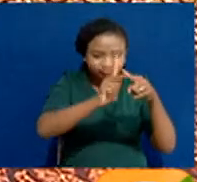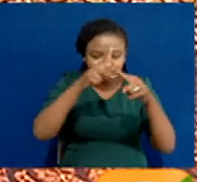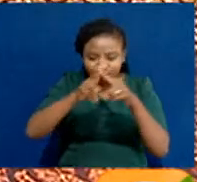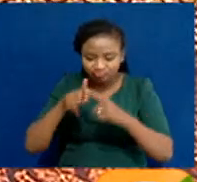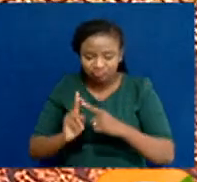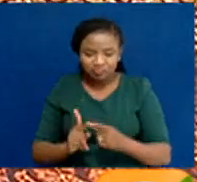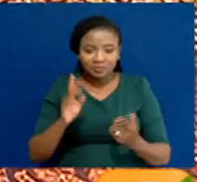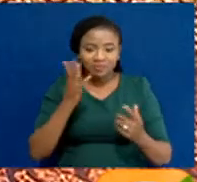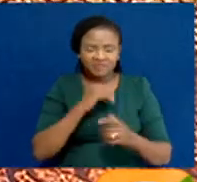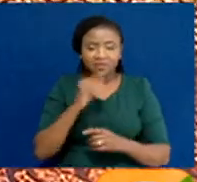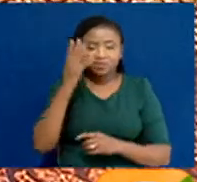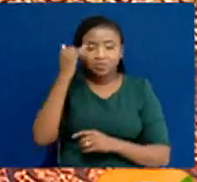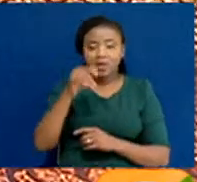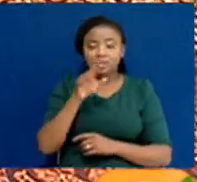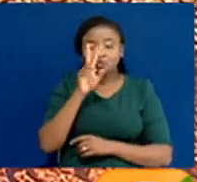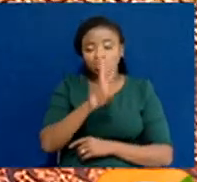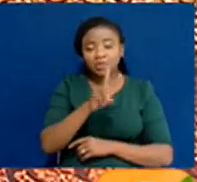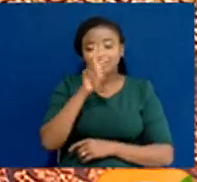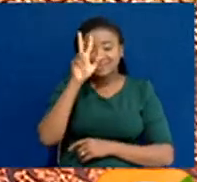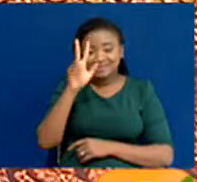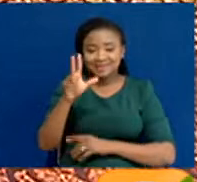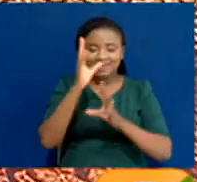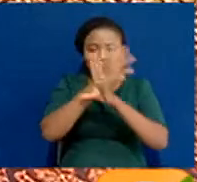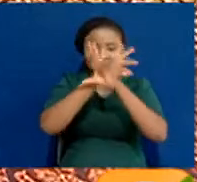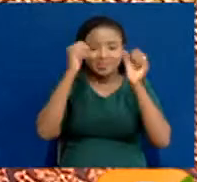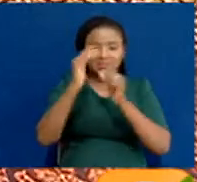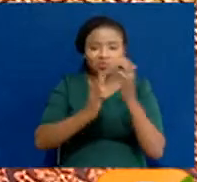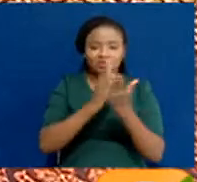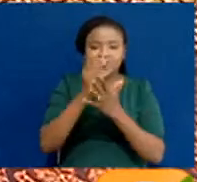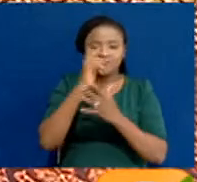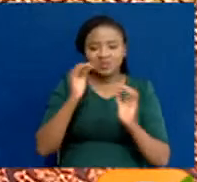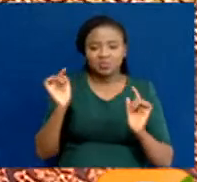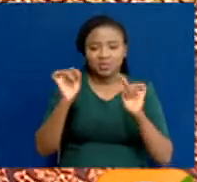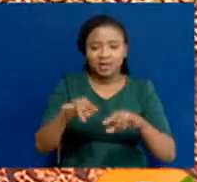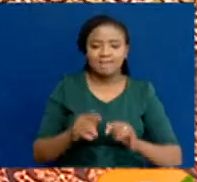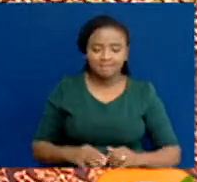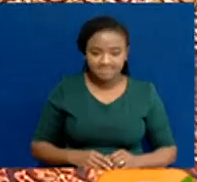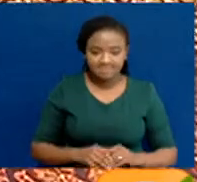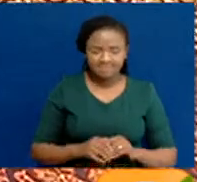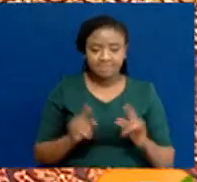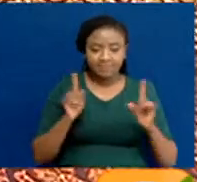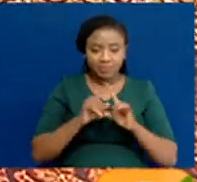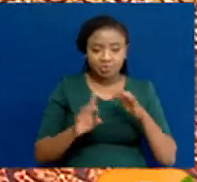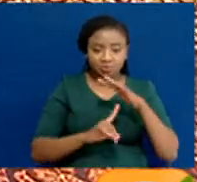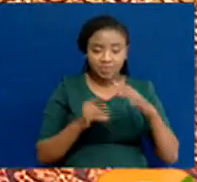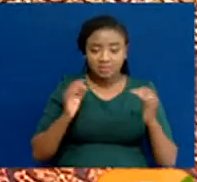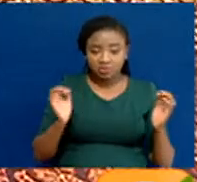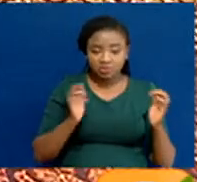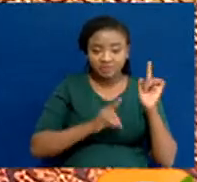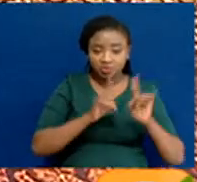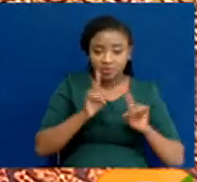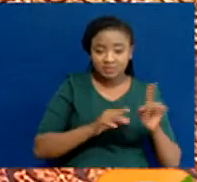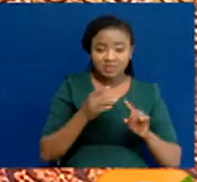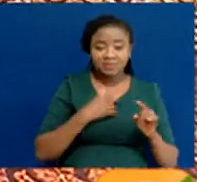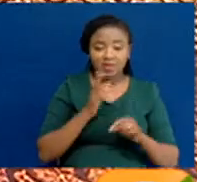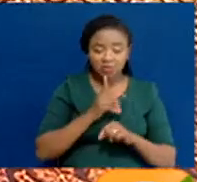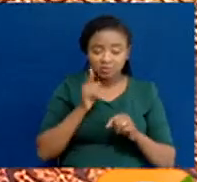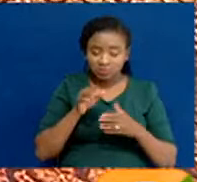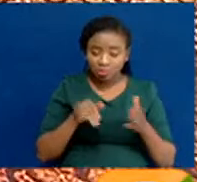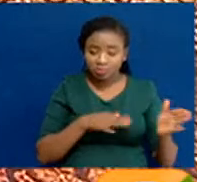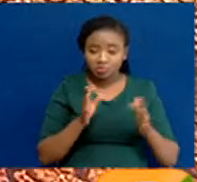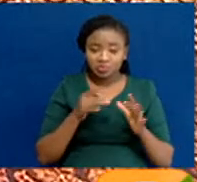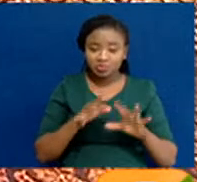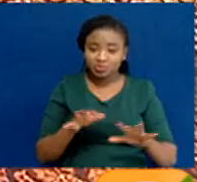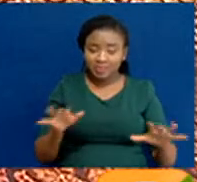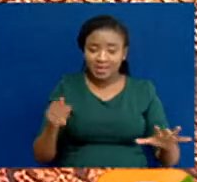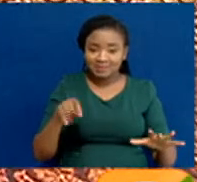confirmed attendance. As our very own Laura Ochino reports, the Ministry of Tourism has geared up to strategically market the country not only